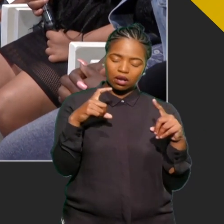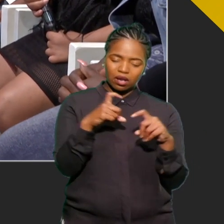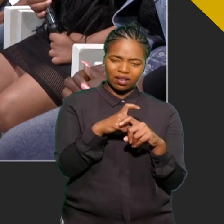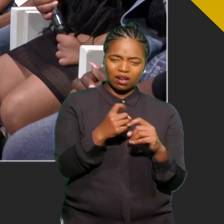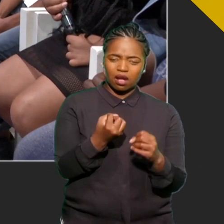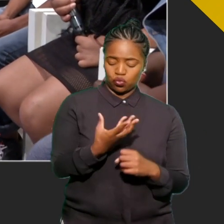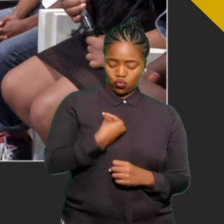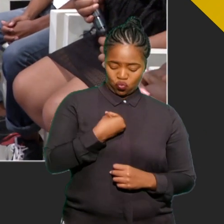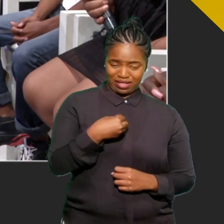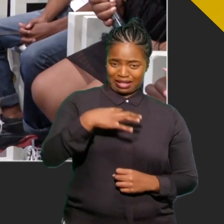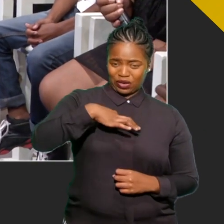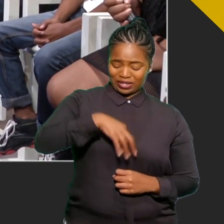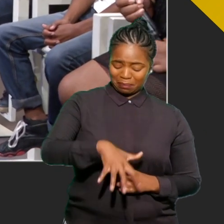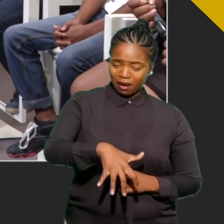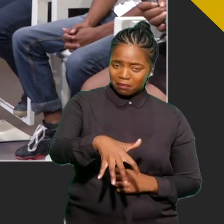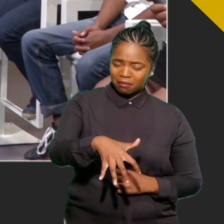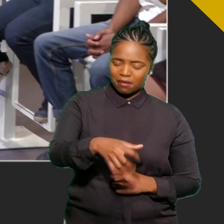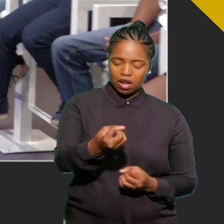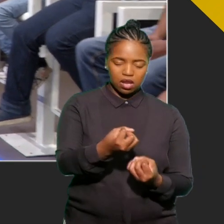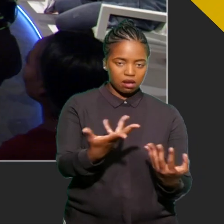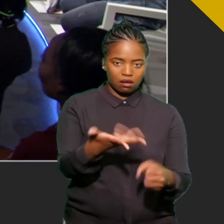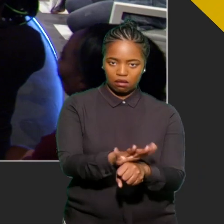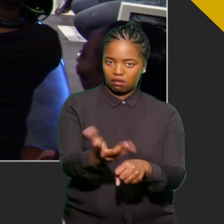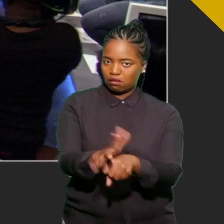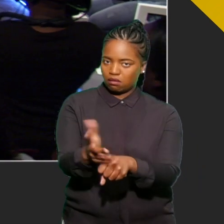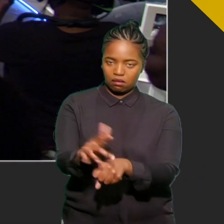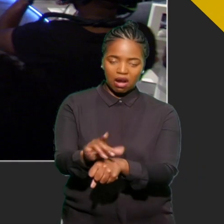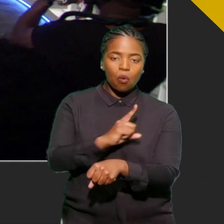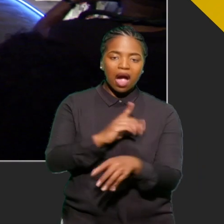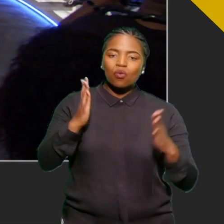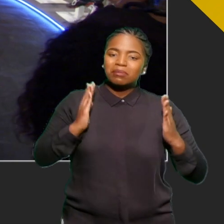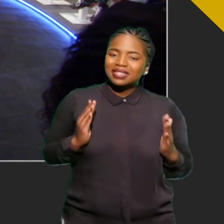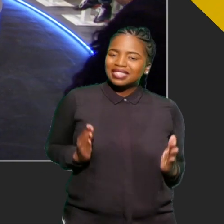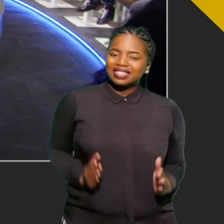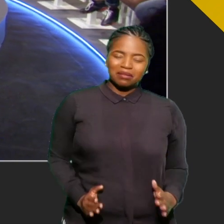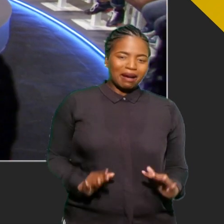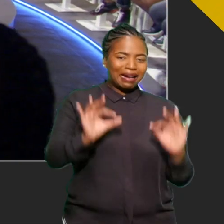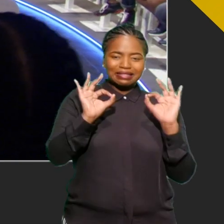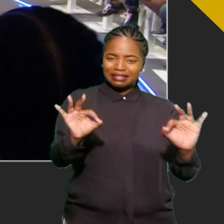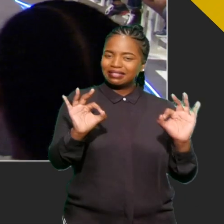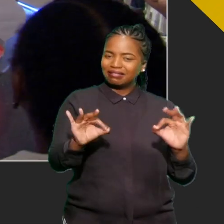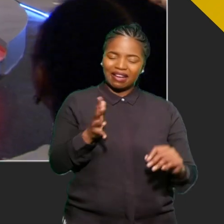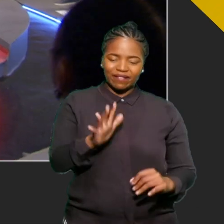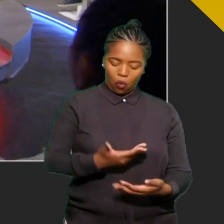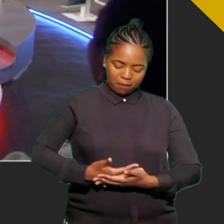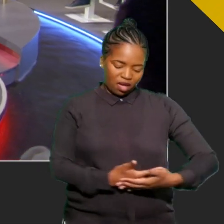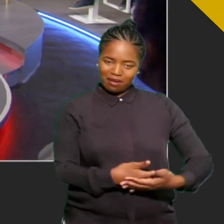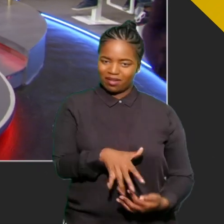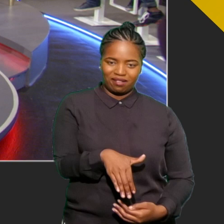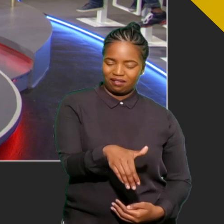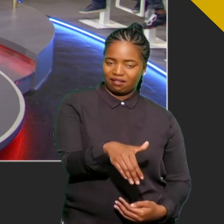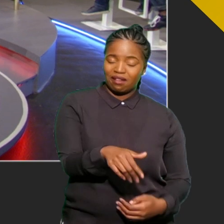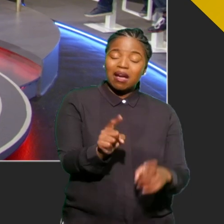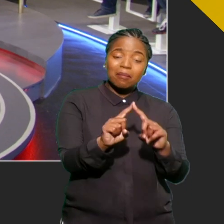abashona esibhedlela trying to give birth at a young age. But also, kuba kubalekile ukuthi thina sicabange ukuthi ngempela yini esingayenza as